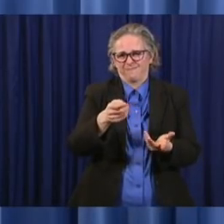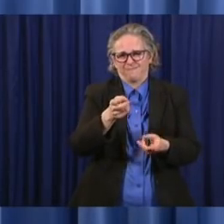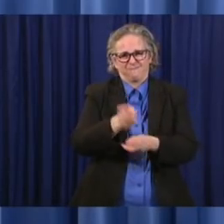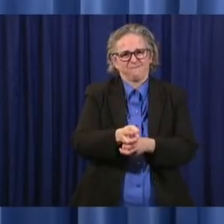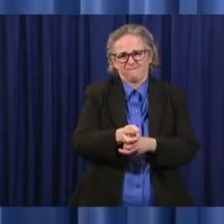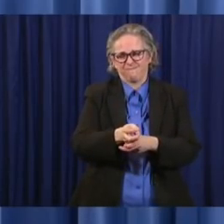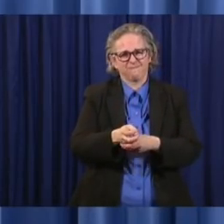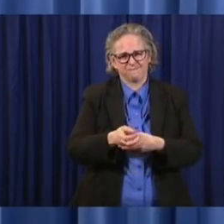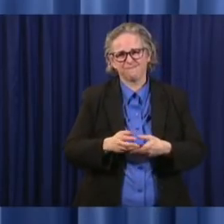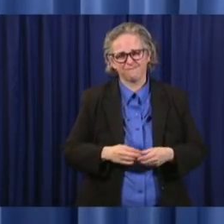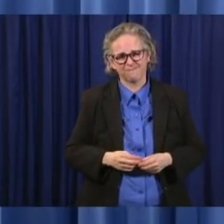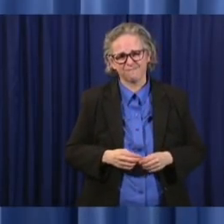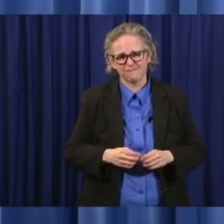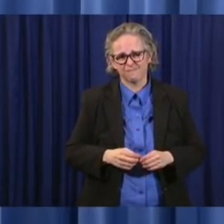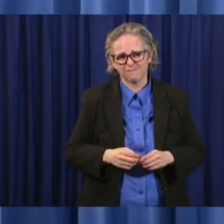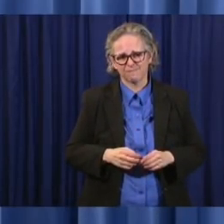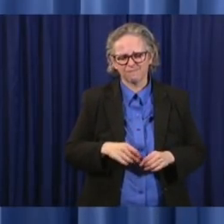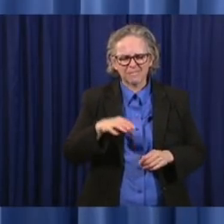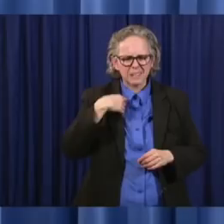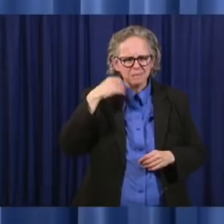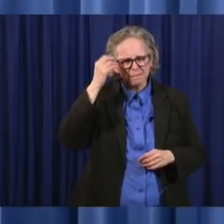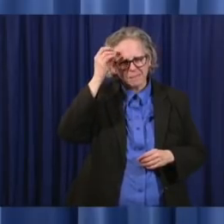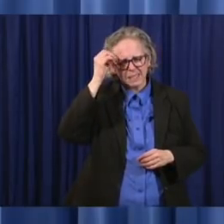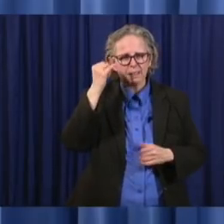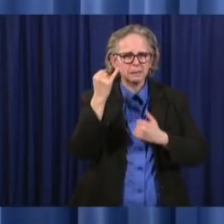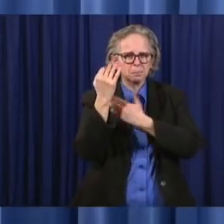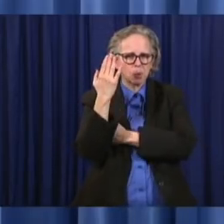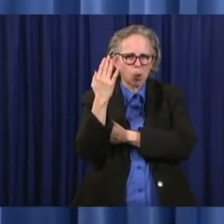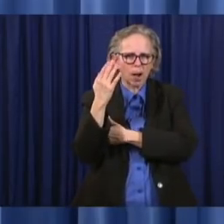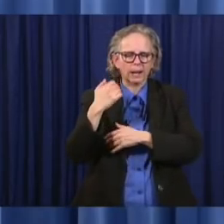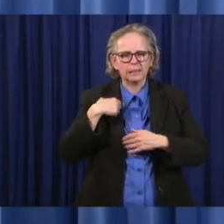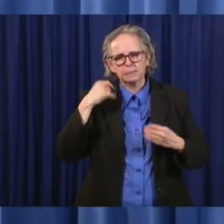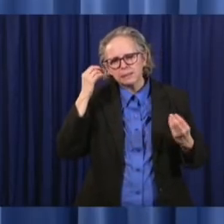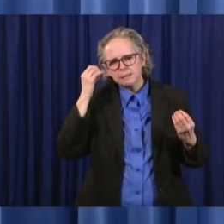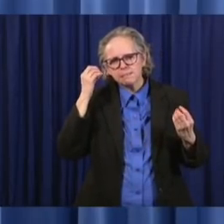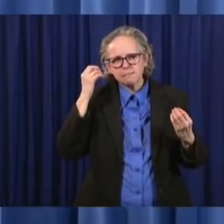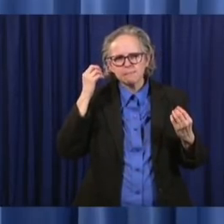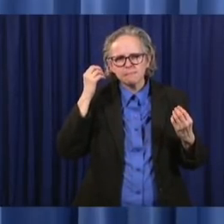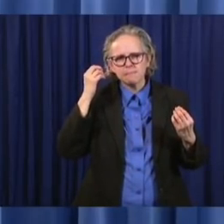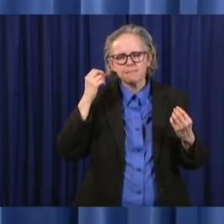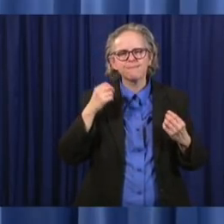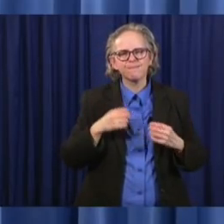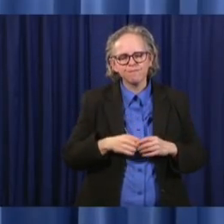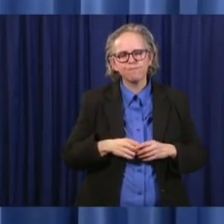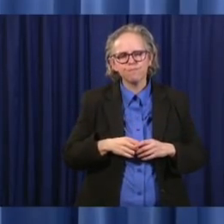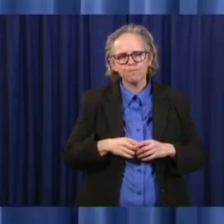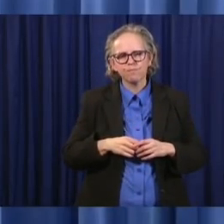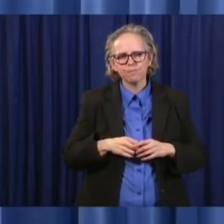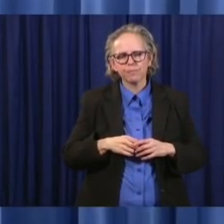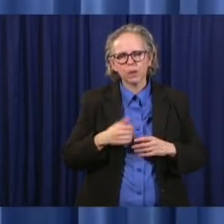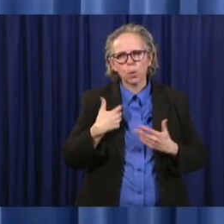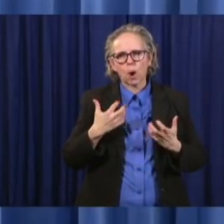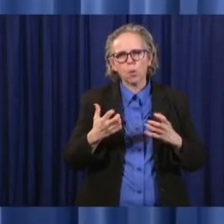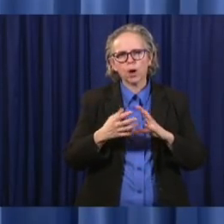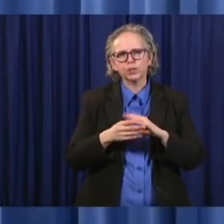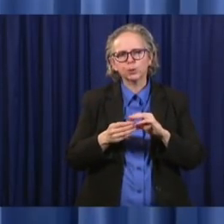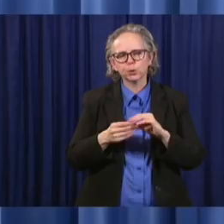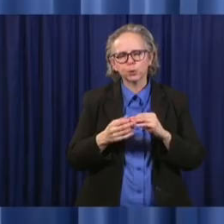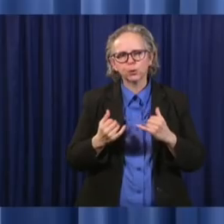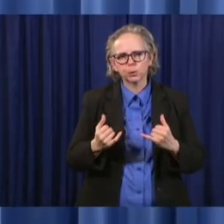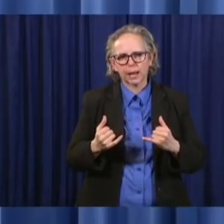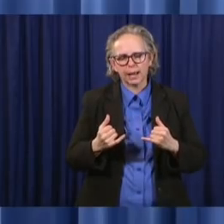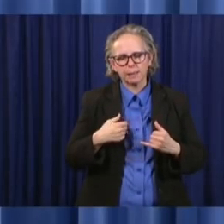was thinking about this morning and kind of thinking some of the things that I might say today,